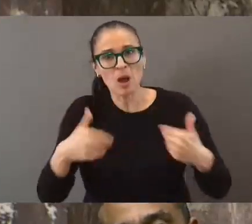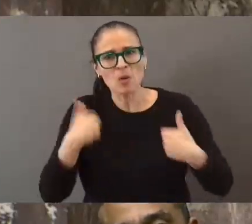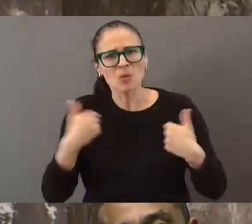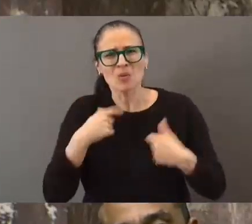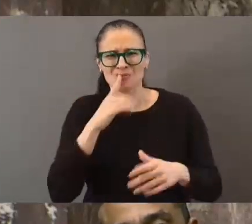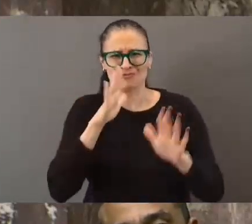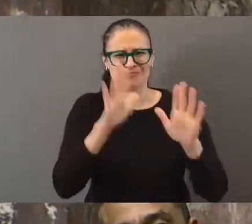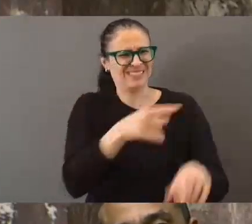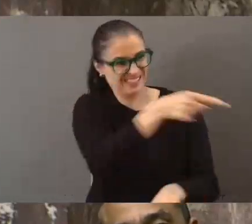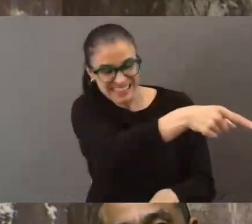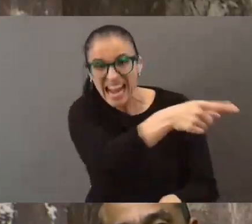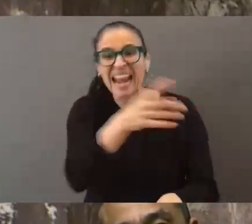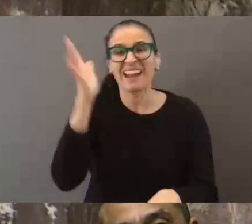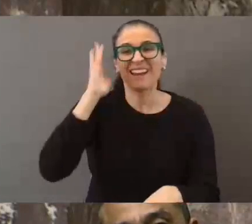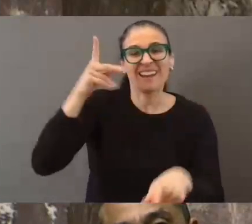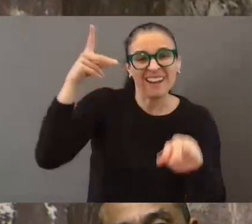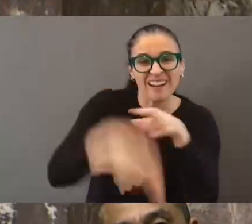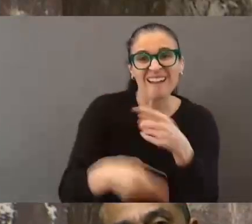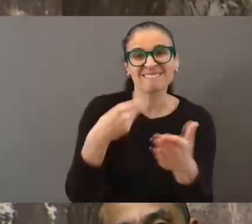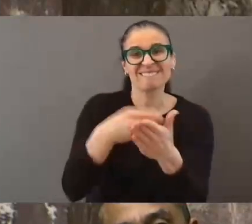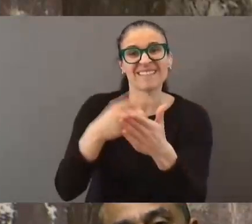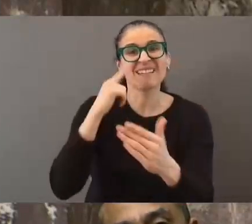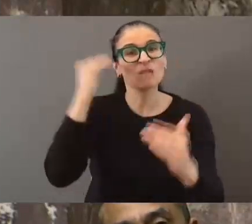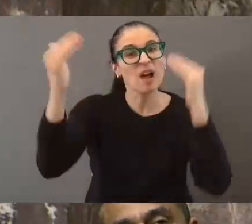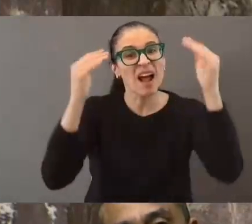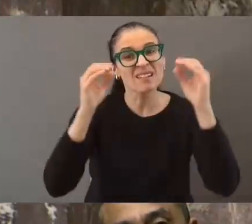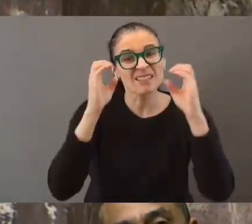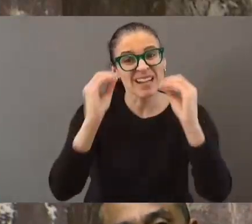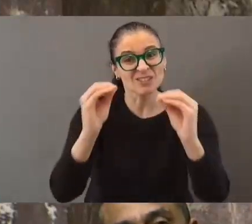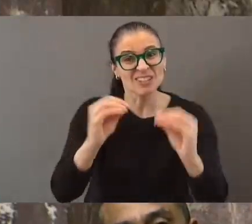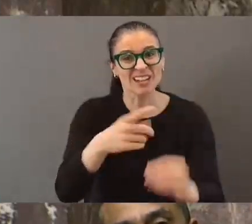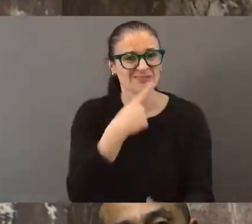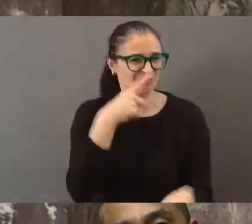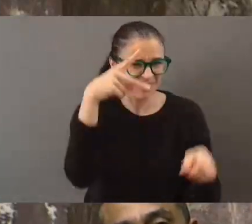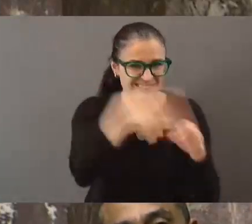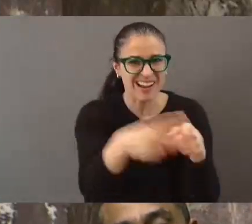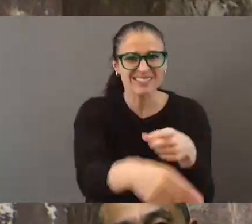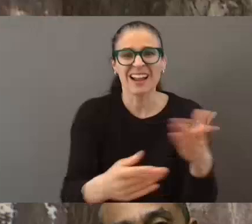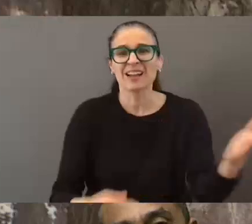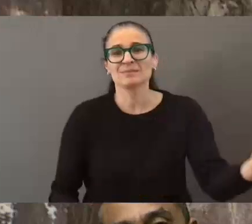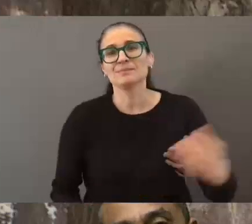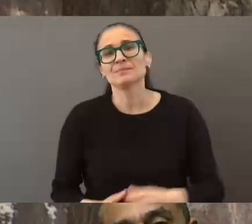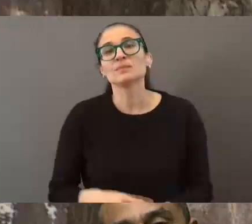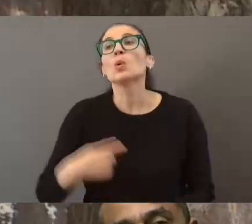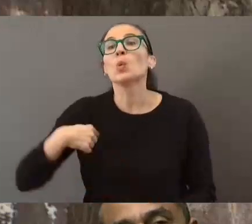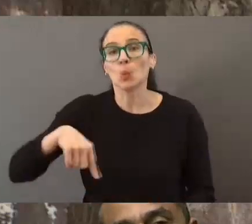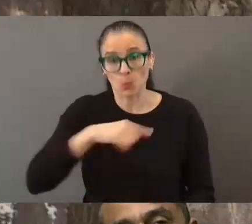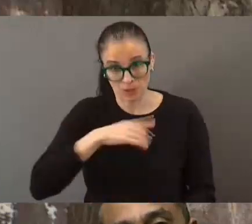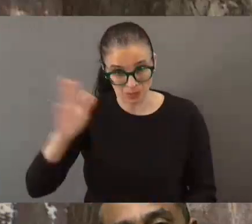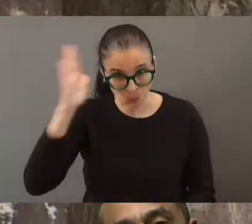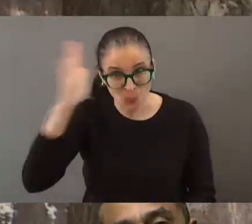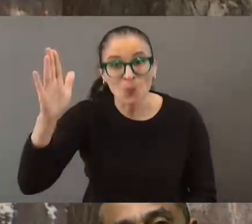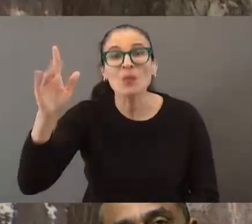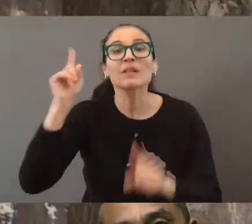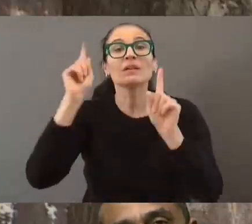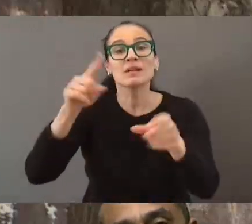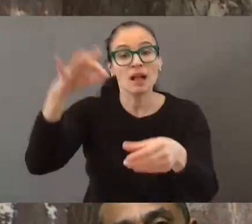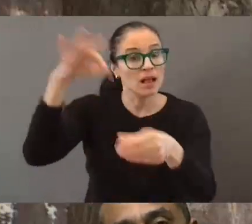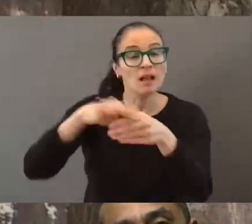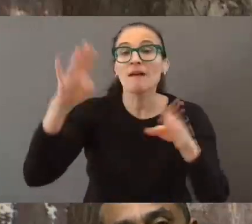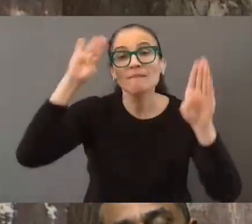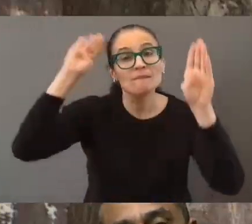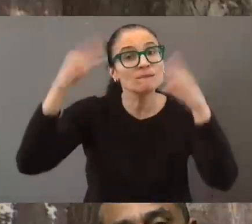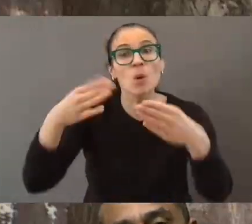they need, Honourable Speaker. We will go to an election on an agenda that's focused on investment and the people